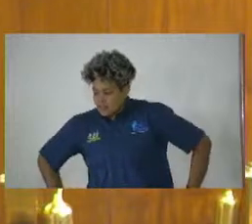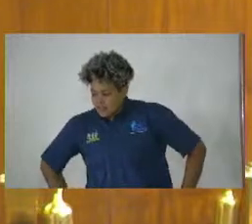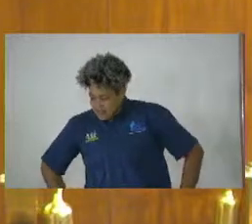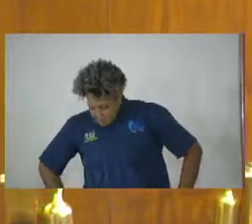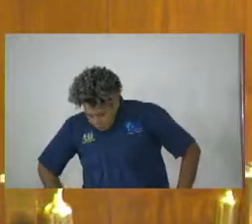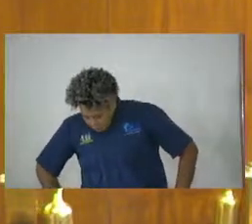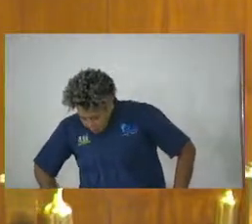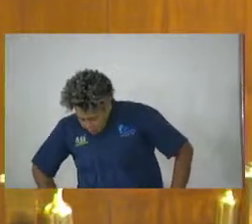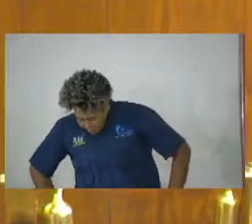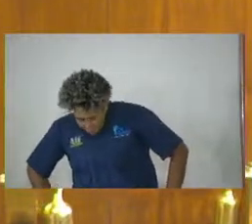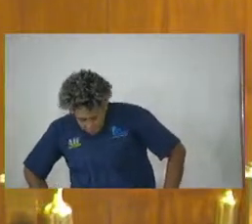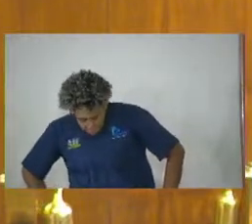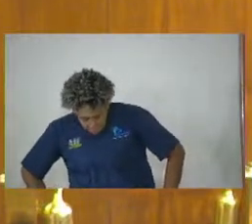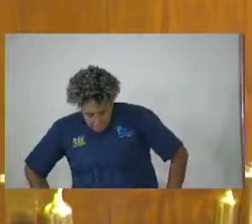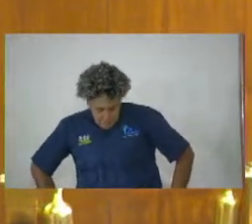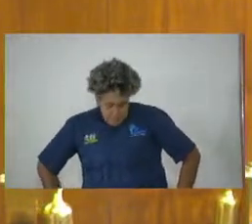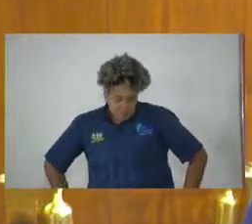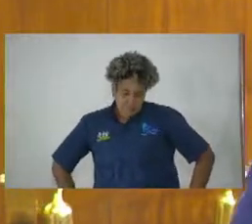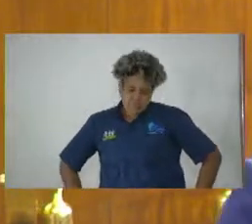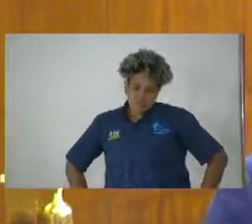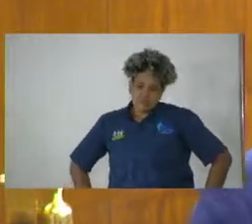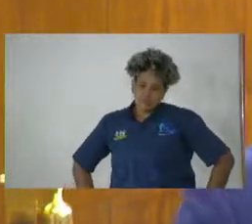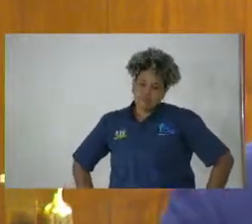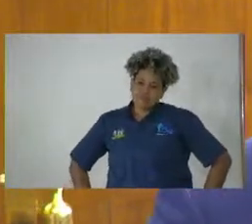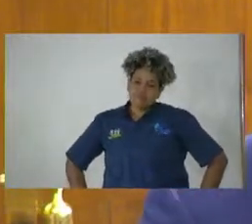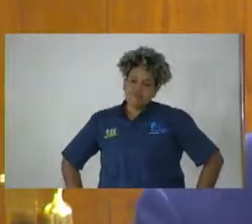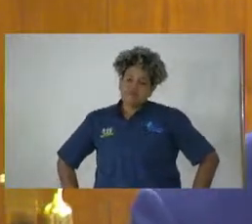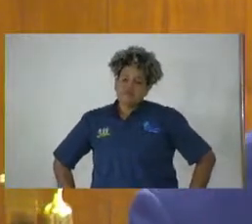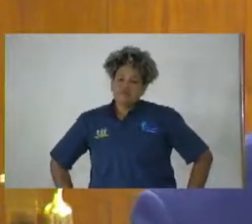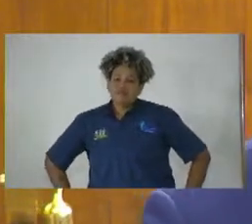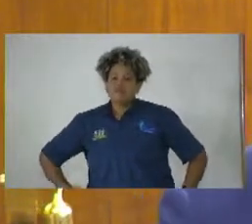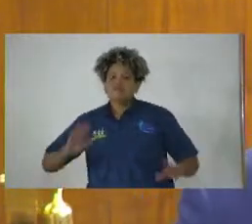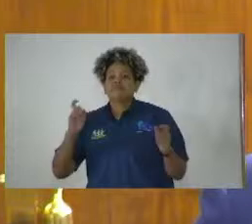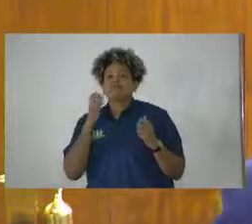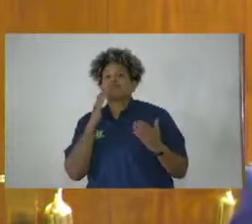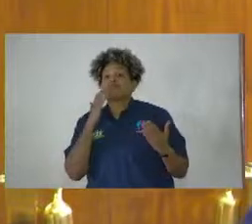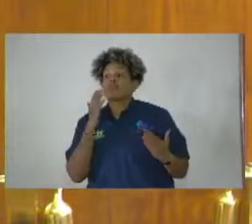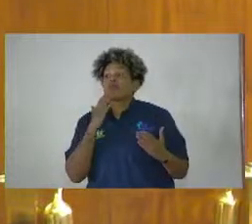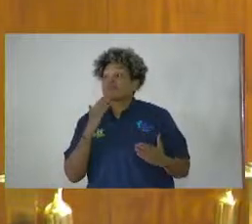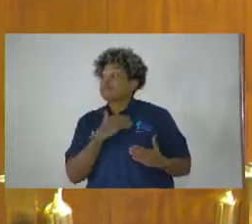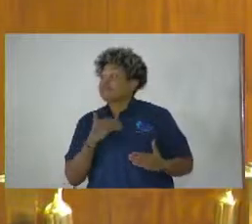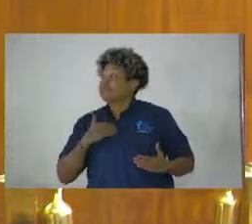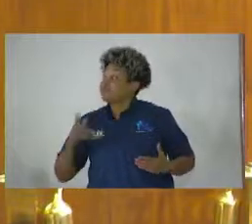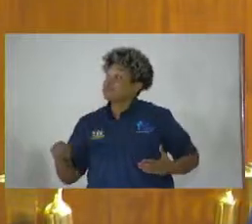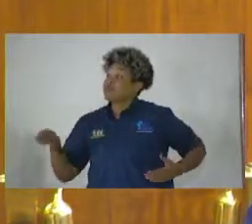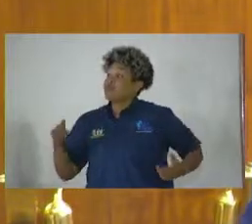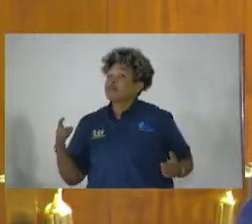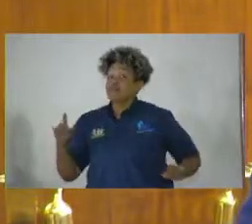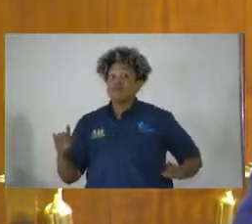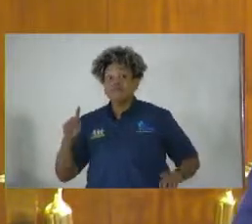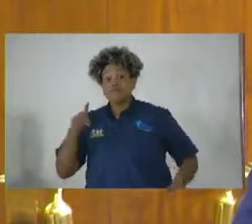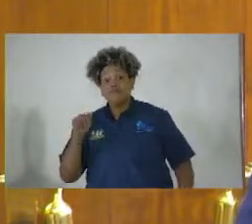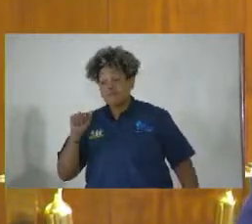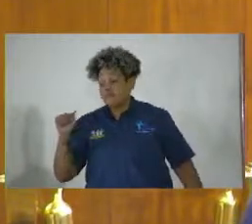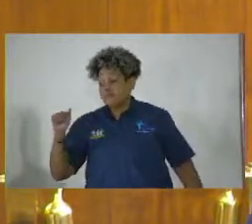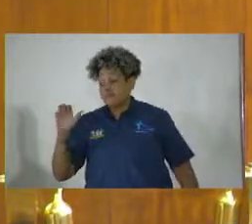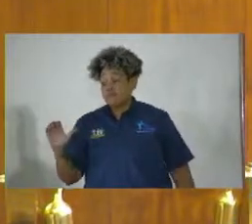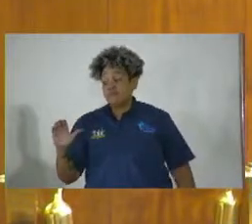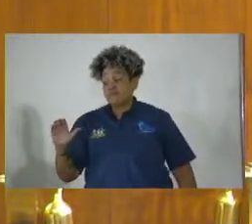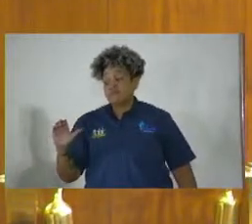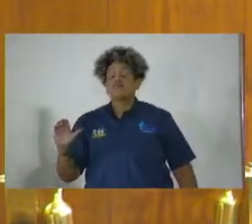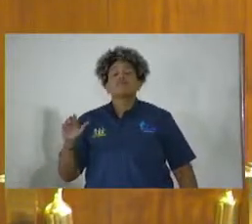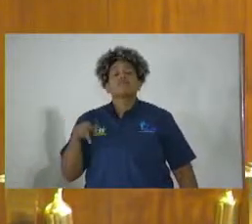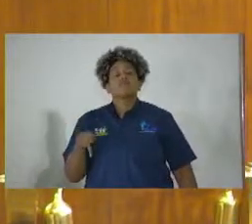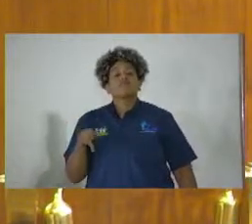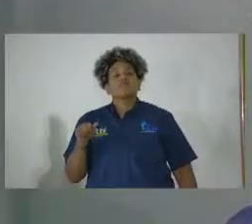Mr. Speaker, let me start off by just again thanking the members of the PAAC